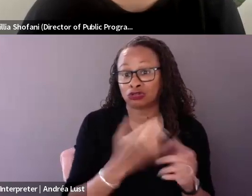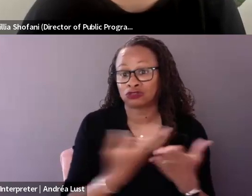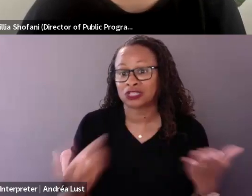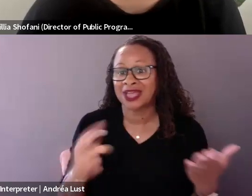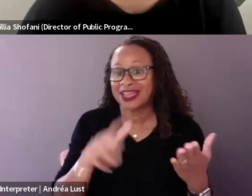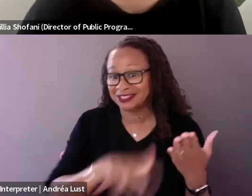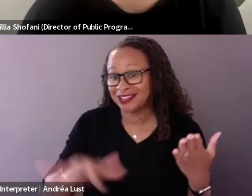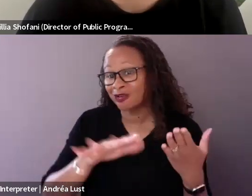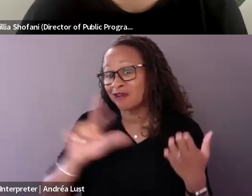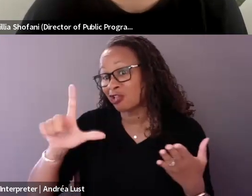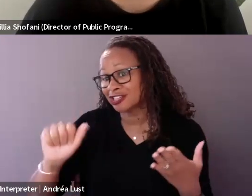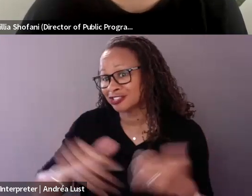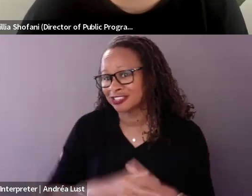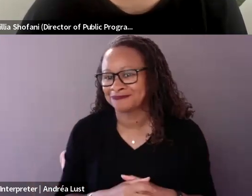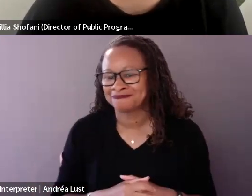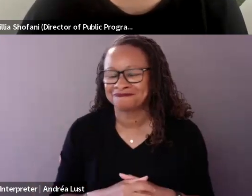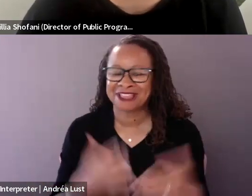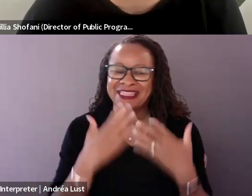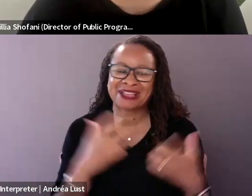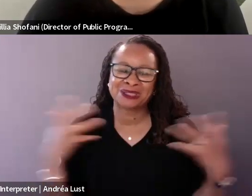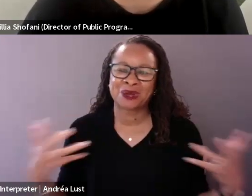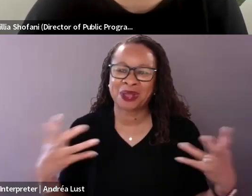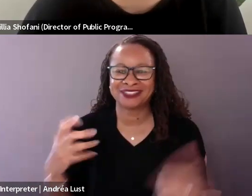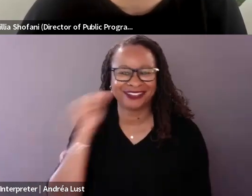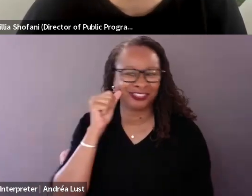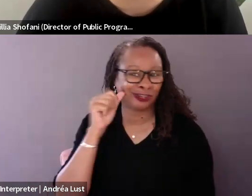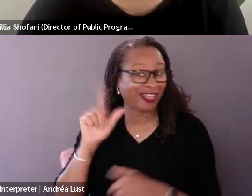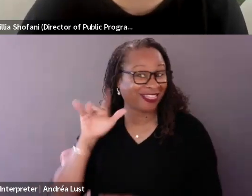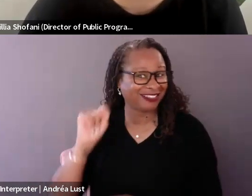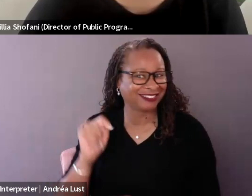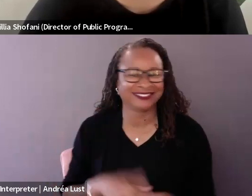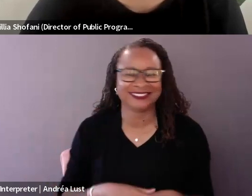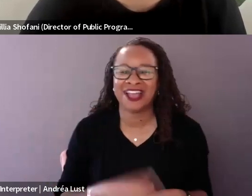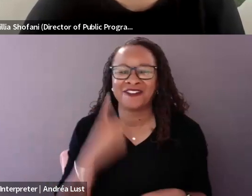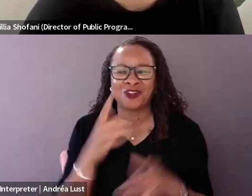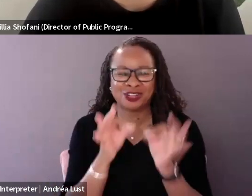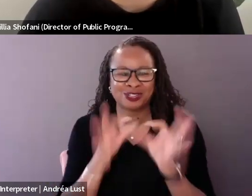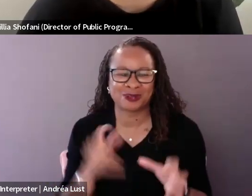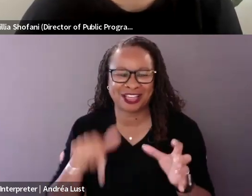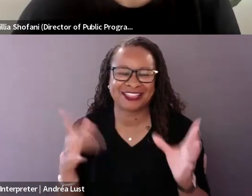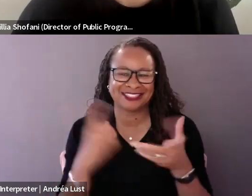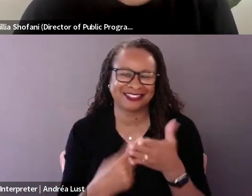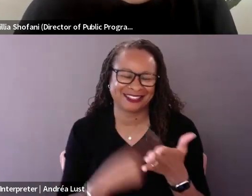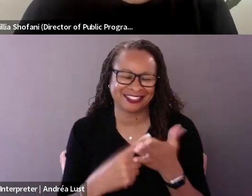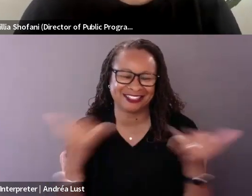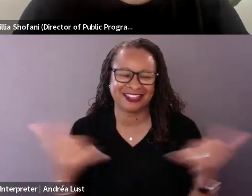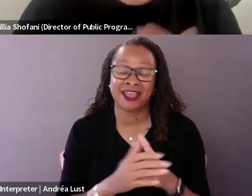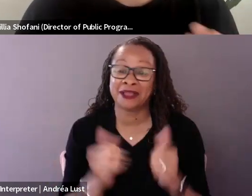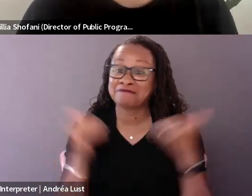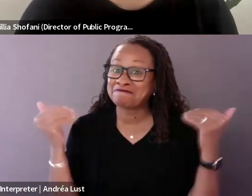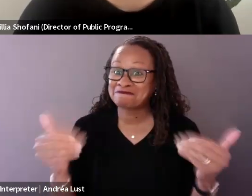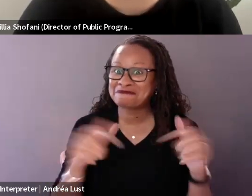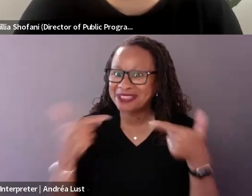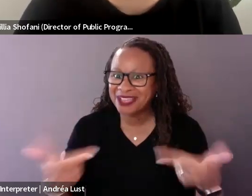territory of Los Angeles. Thank you so much, Andrea Lust, for ASL interpreting this discussion. And with that, I'll